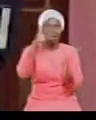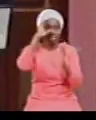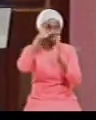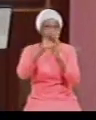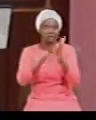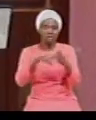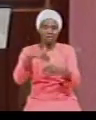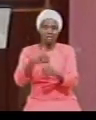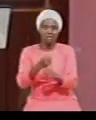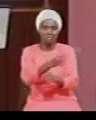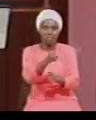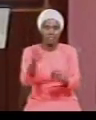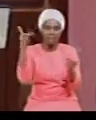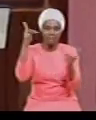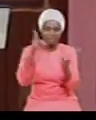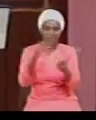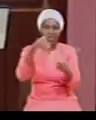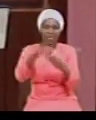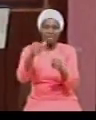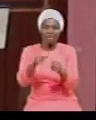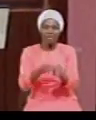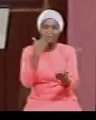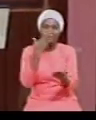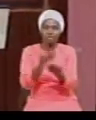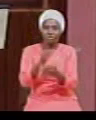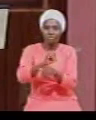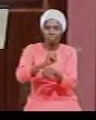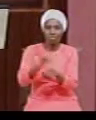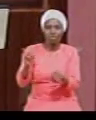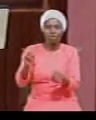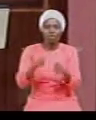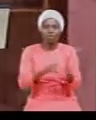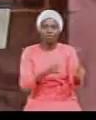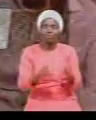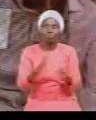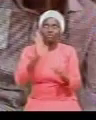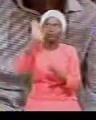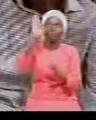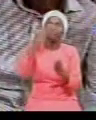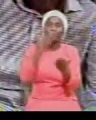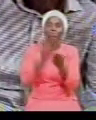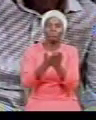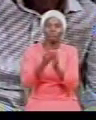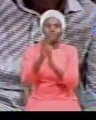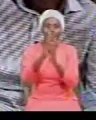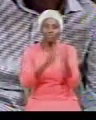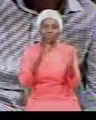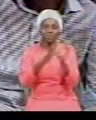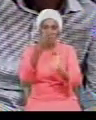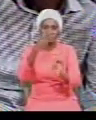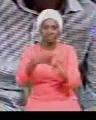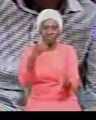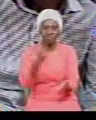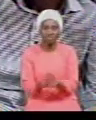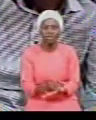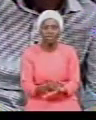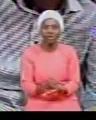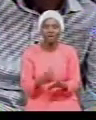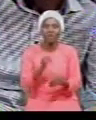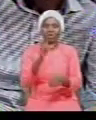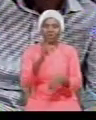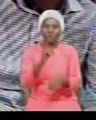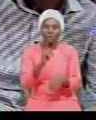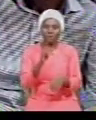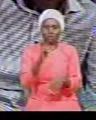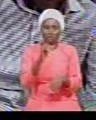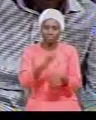make you perfect in every good work to do his good will. Amen. Walking in